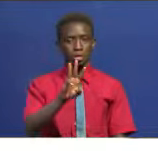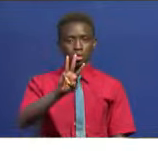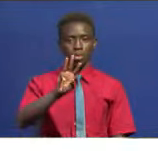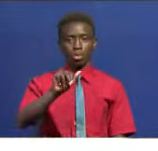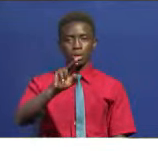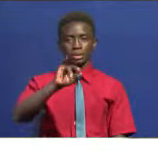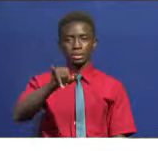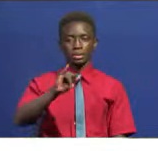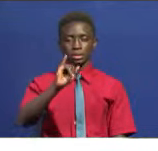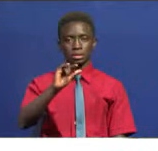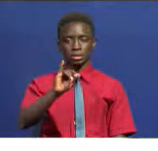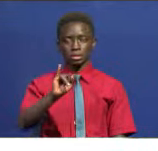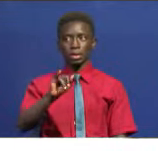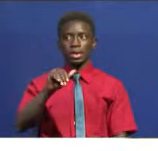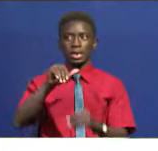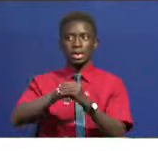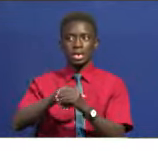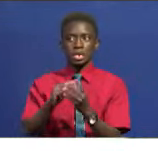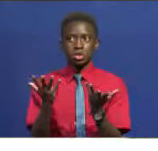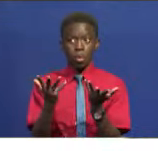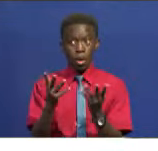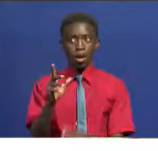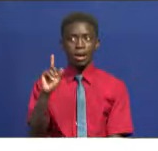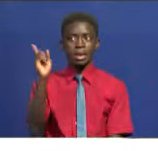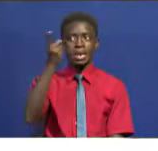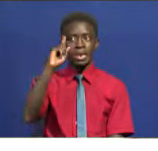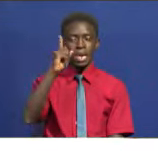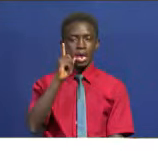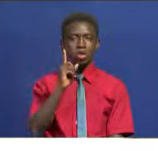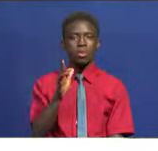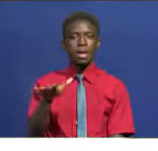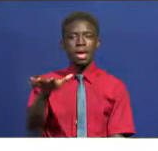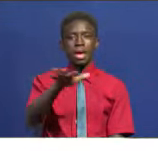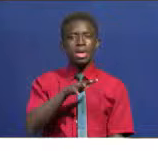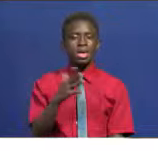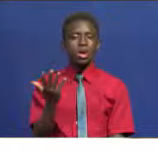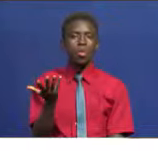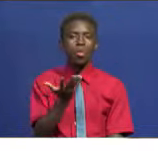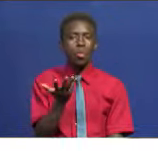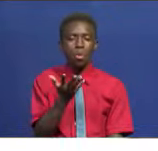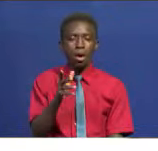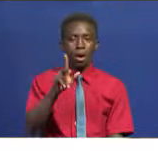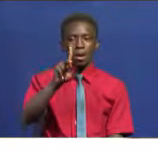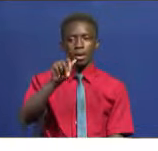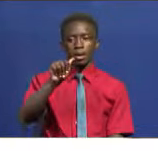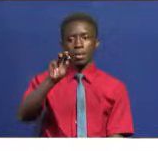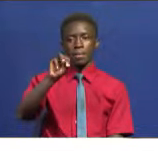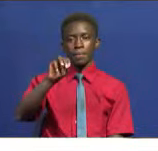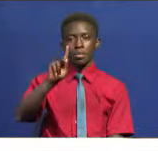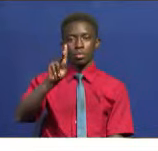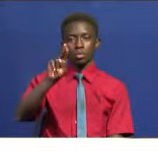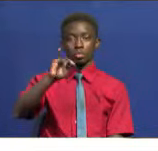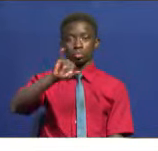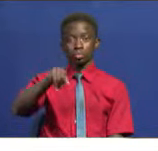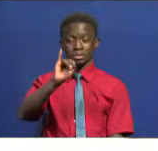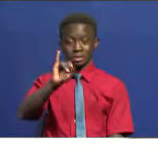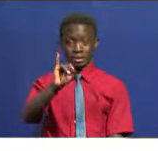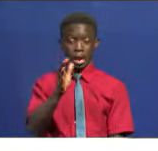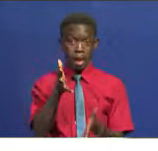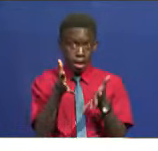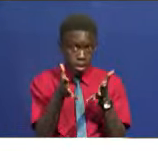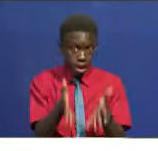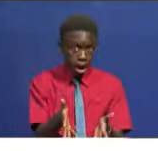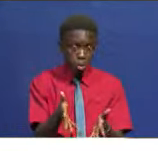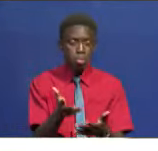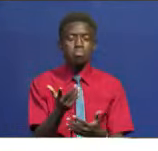police station in Nairobi County awaiting arraignment at the Milimani Law Courts on Tuesday. Wanjigi's lawyer, Senior Counsel John